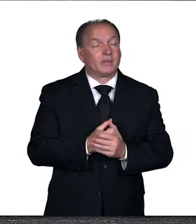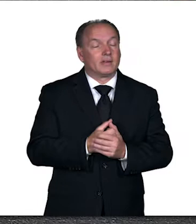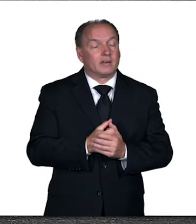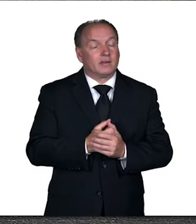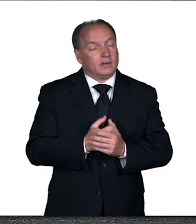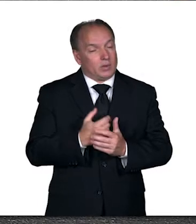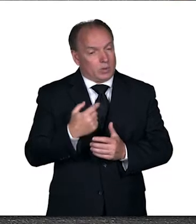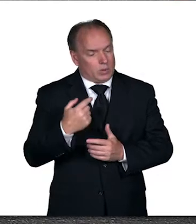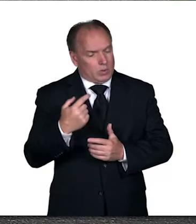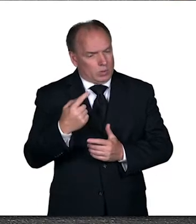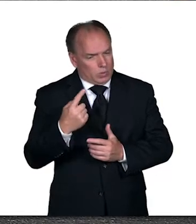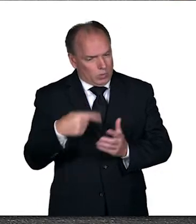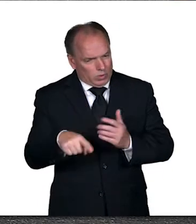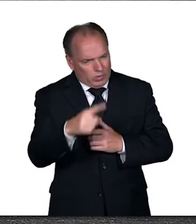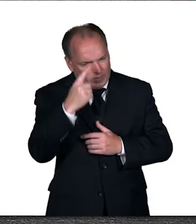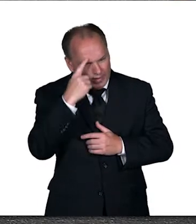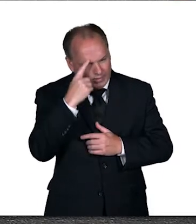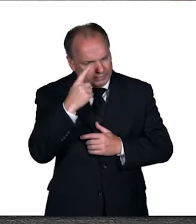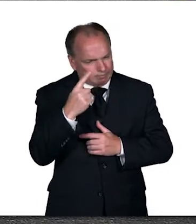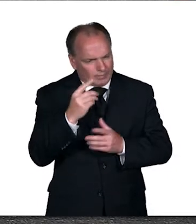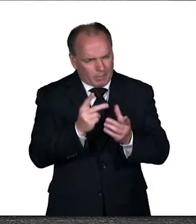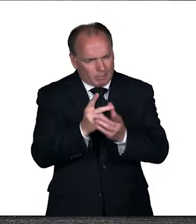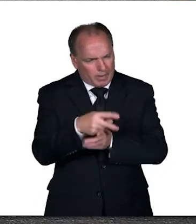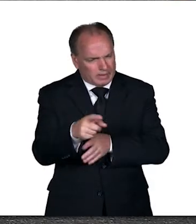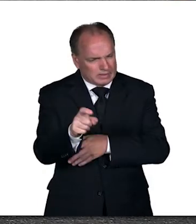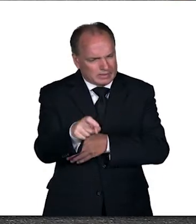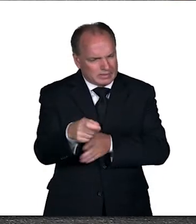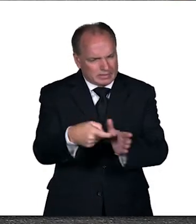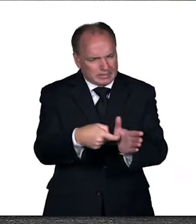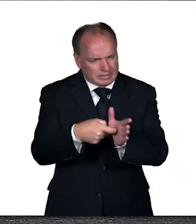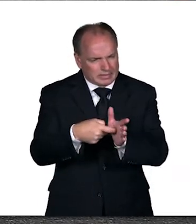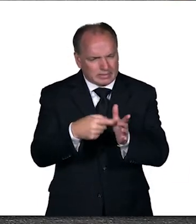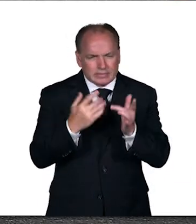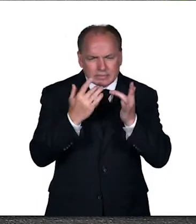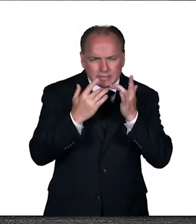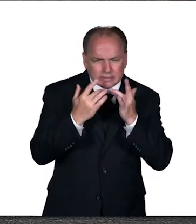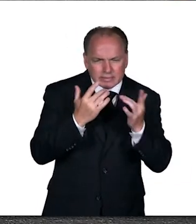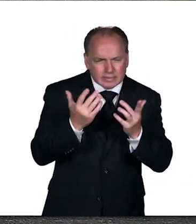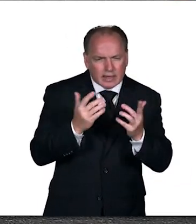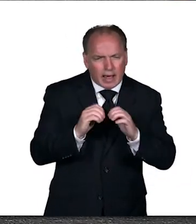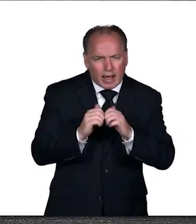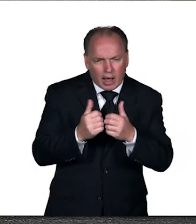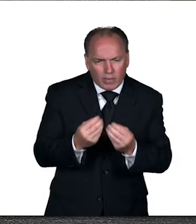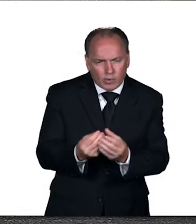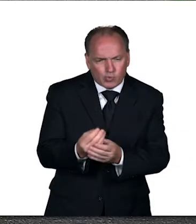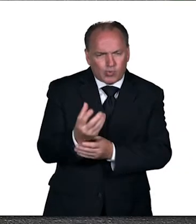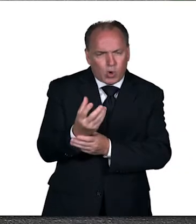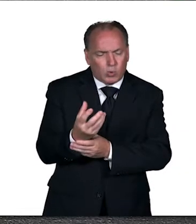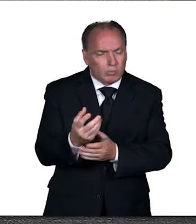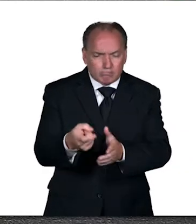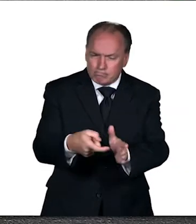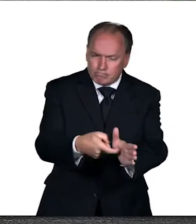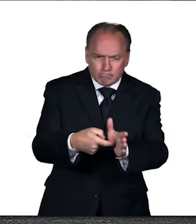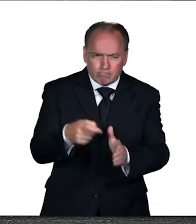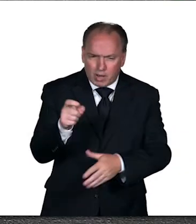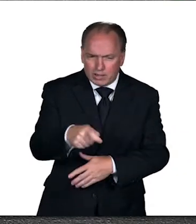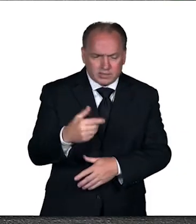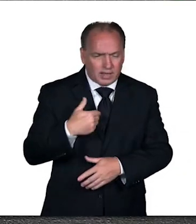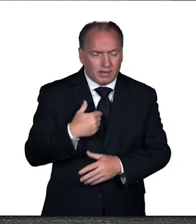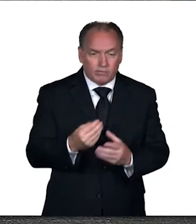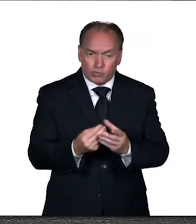what do you think plants need to grow? Okay, so what do you think plants have to have so that they can